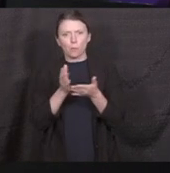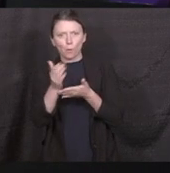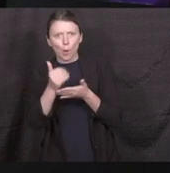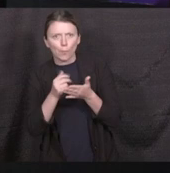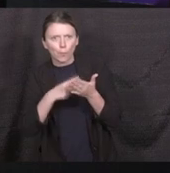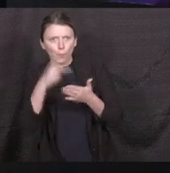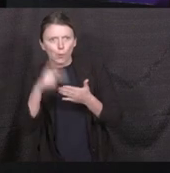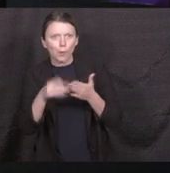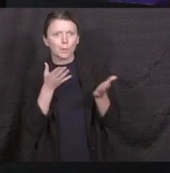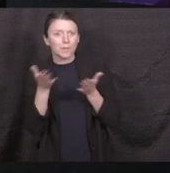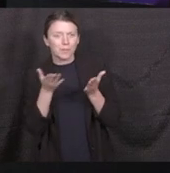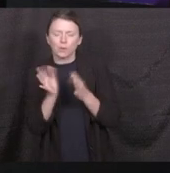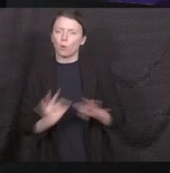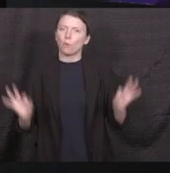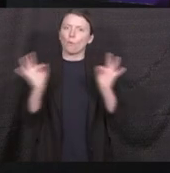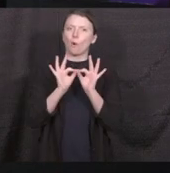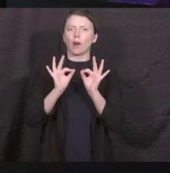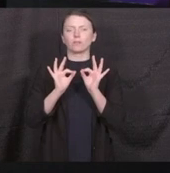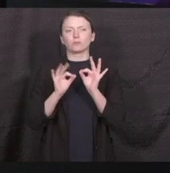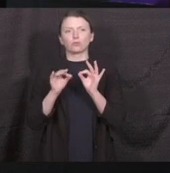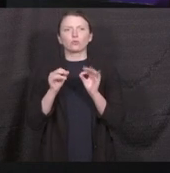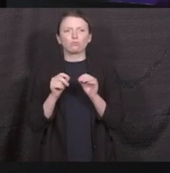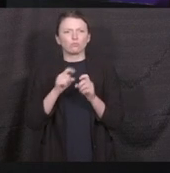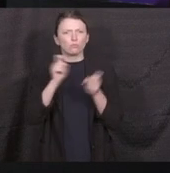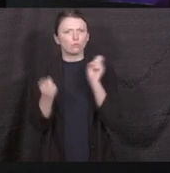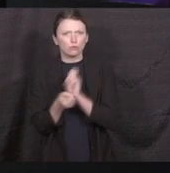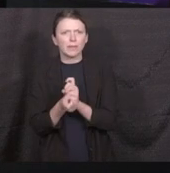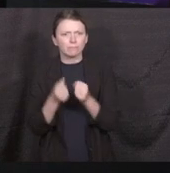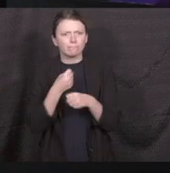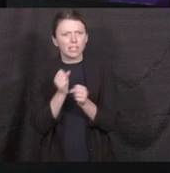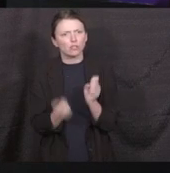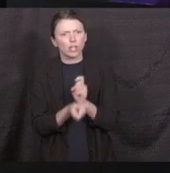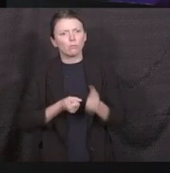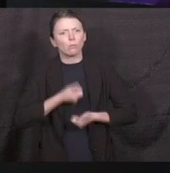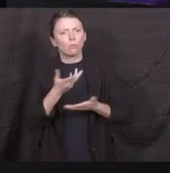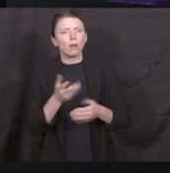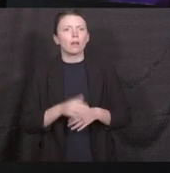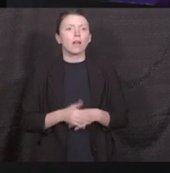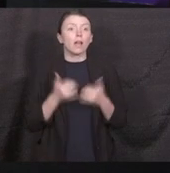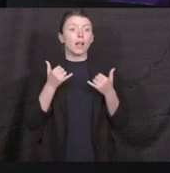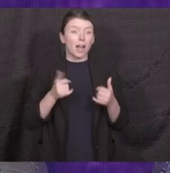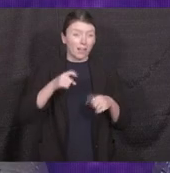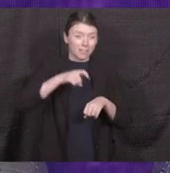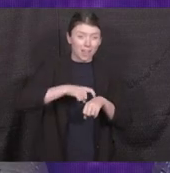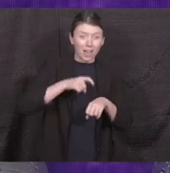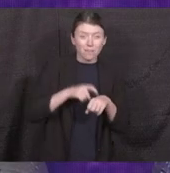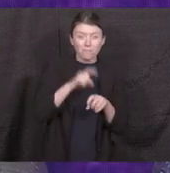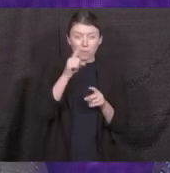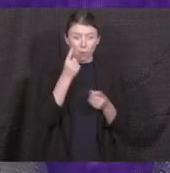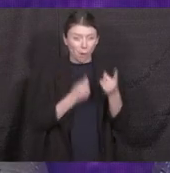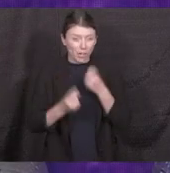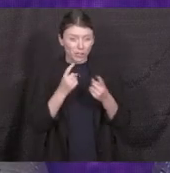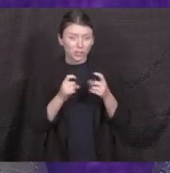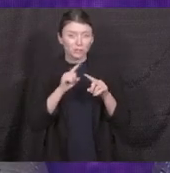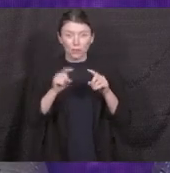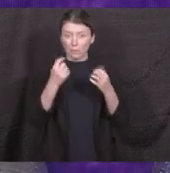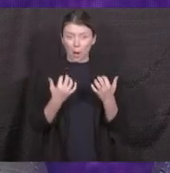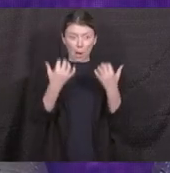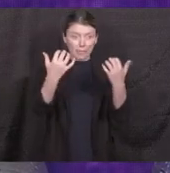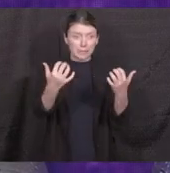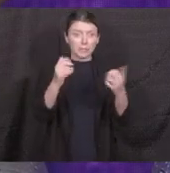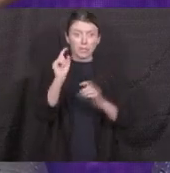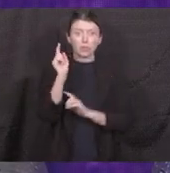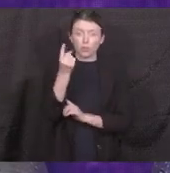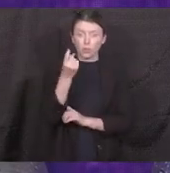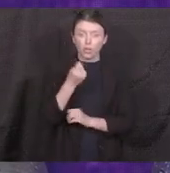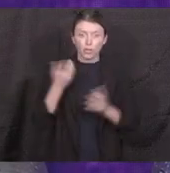services, really, really critical to moving the needle. We're going to take some questions from the folks that have tuned in here. The first question, really